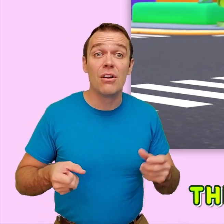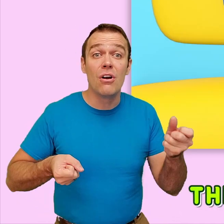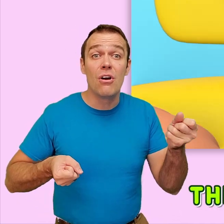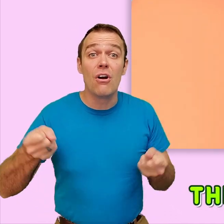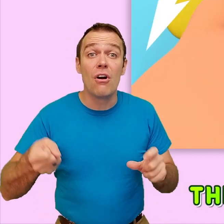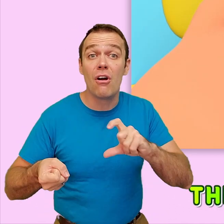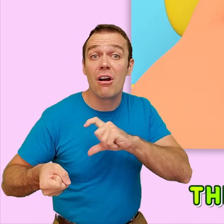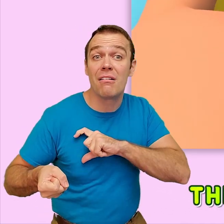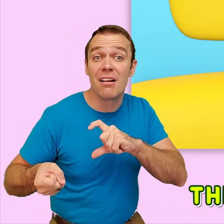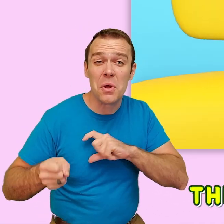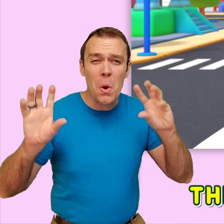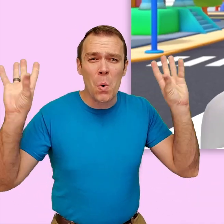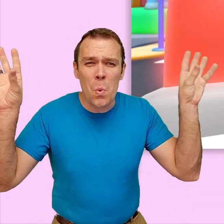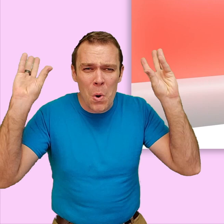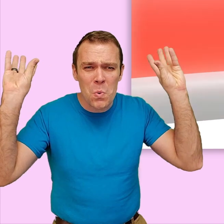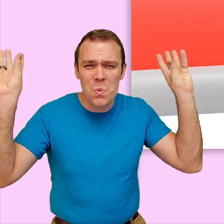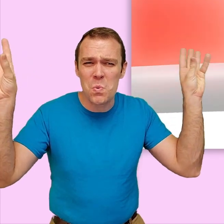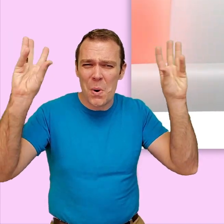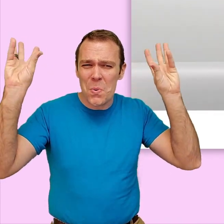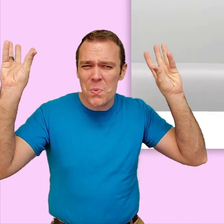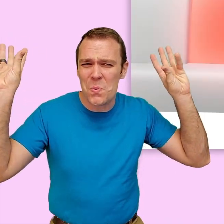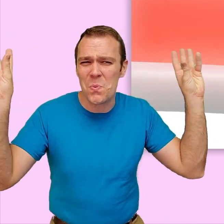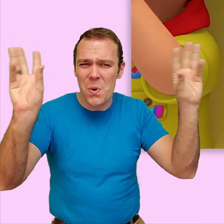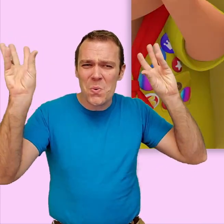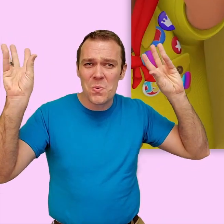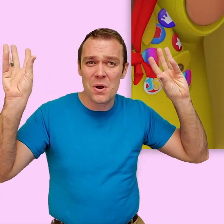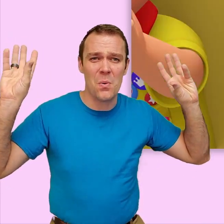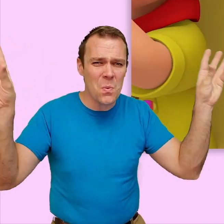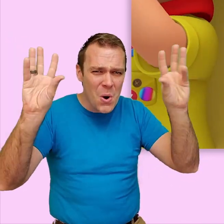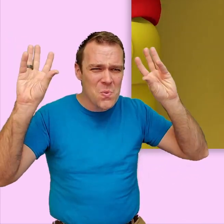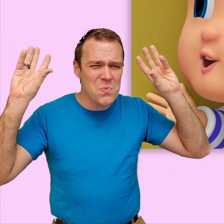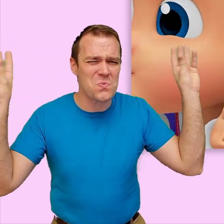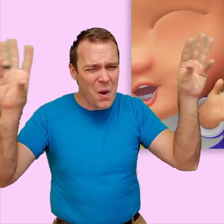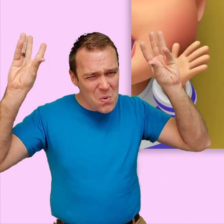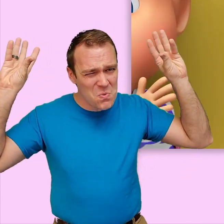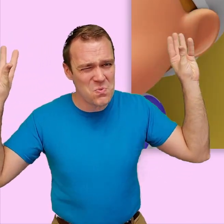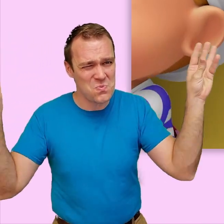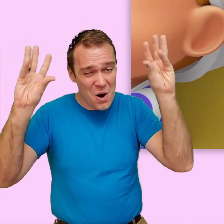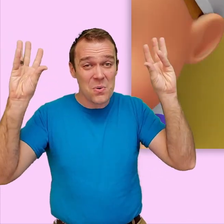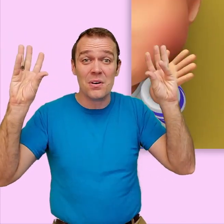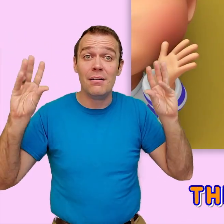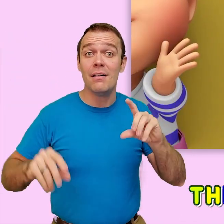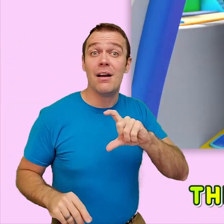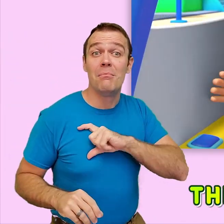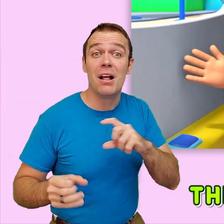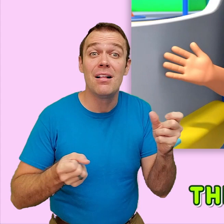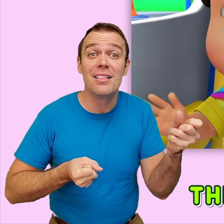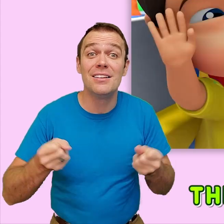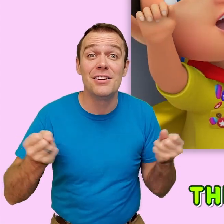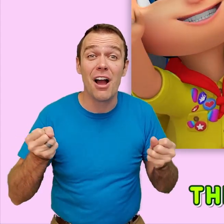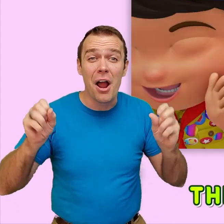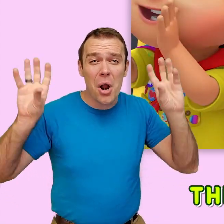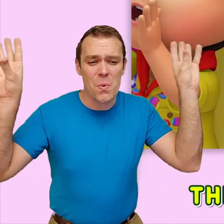The siren on the police car go whoa, whoa, whoa, whoa, whoa, whoa, whoa, whoa, whoa. The siren